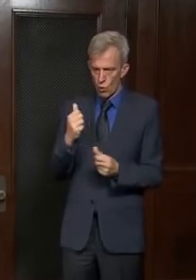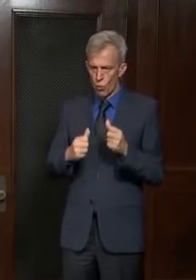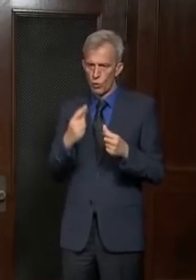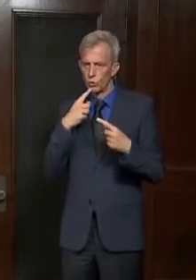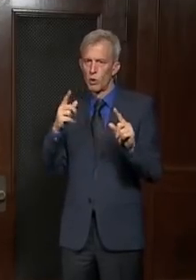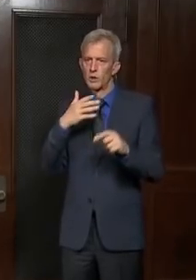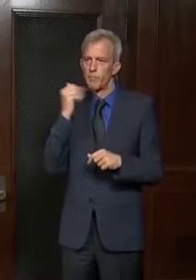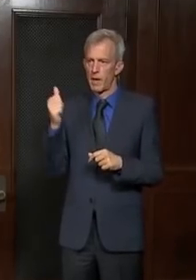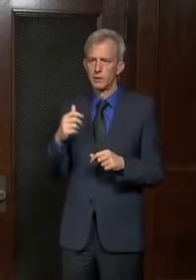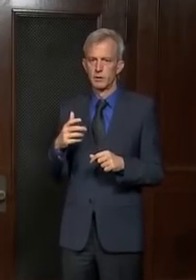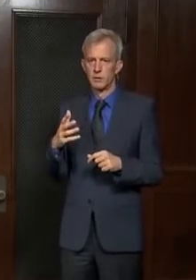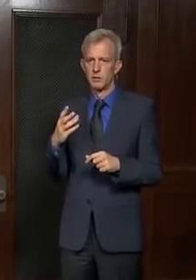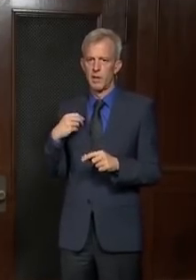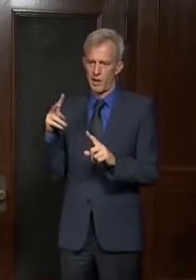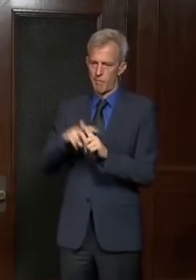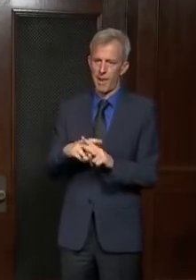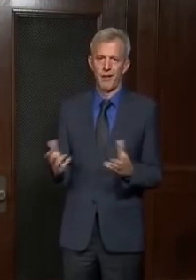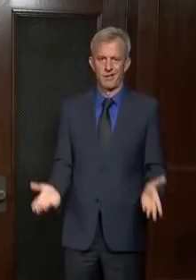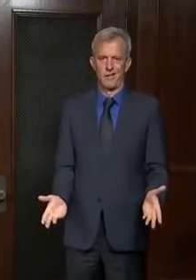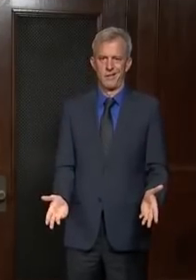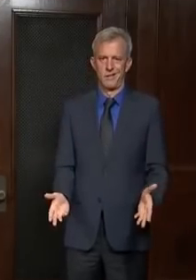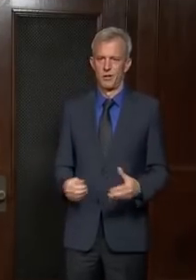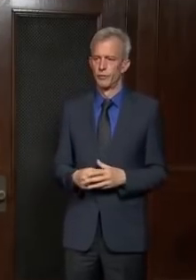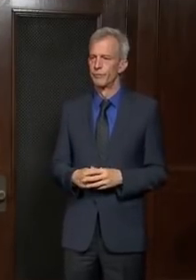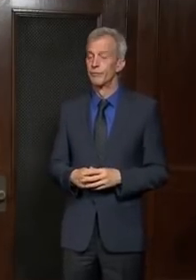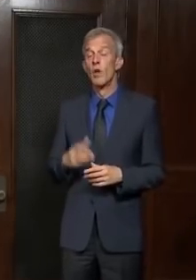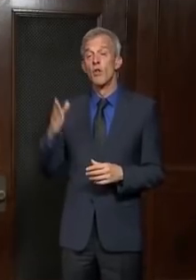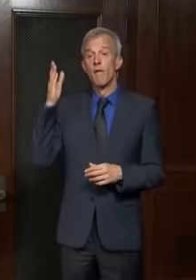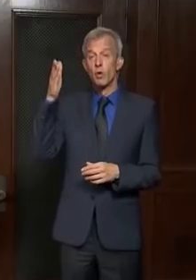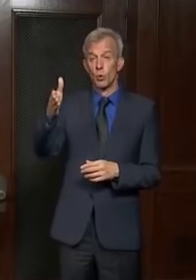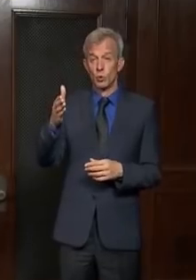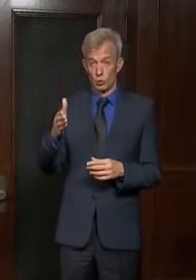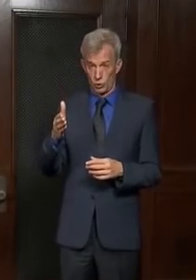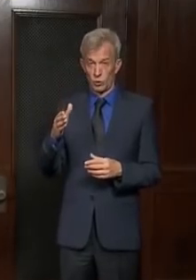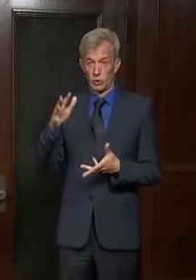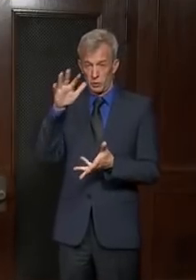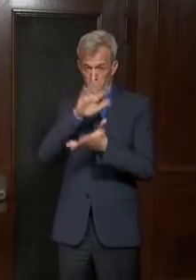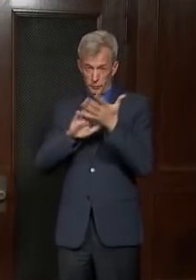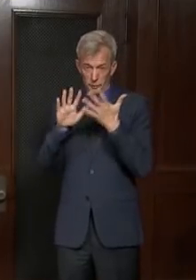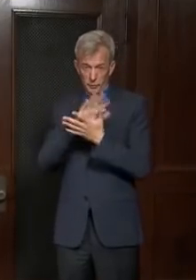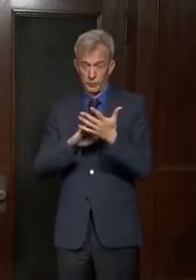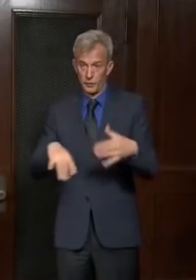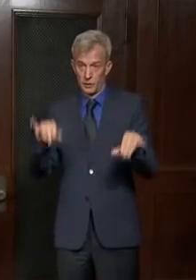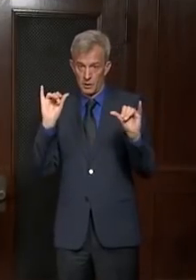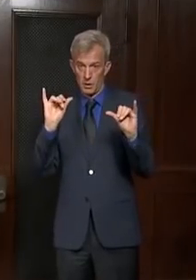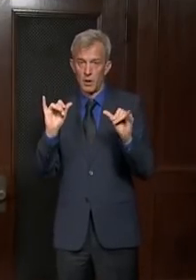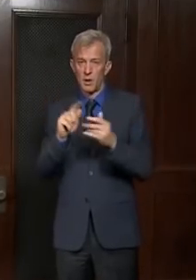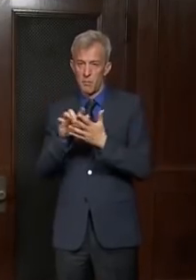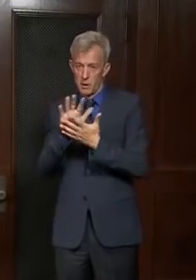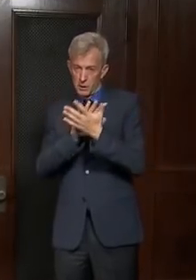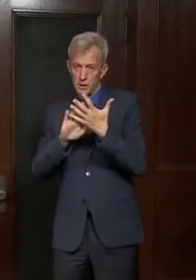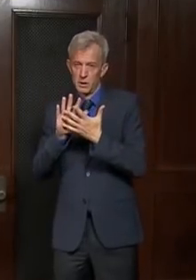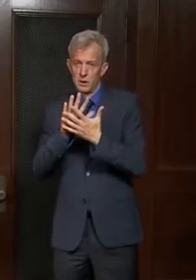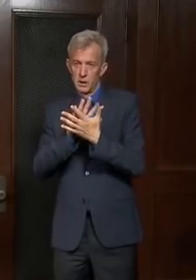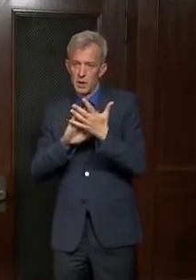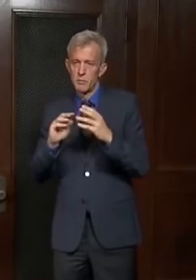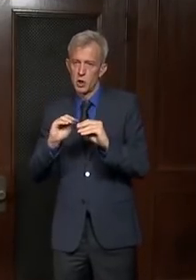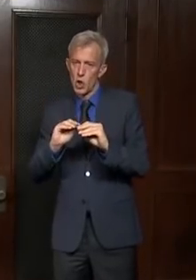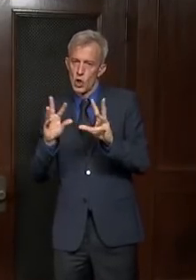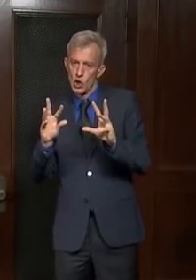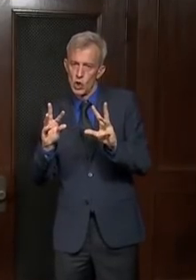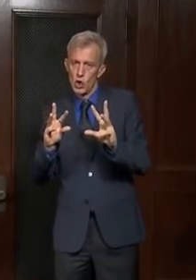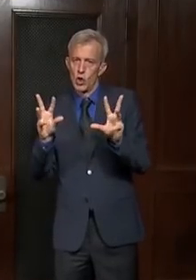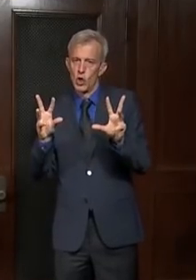them here. The road ahead, while still foggy, is becoming clearer every day. There's a lot that we do